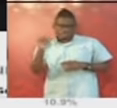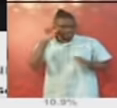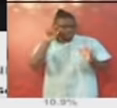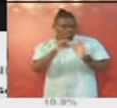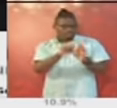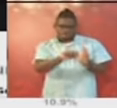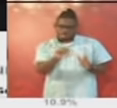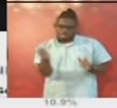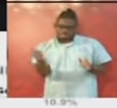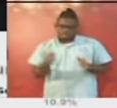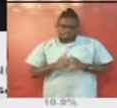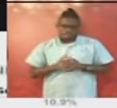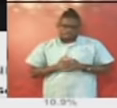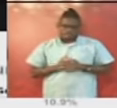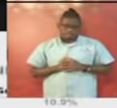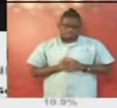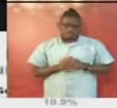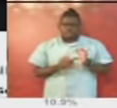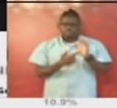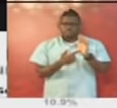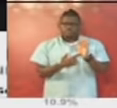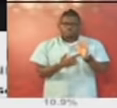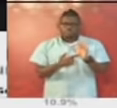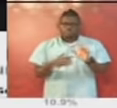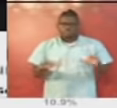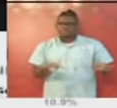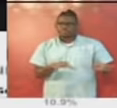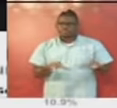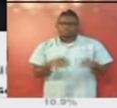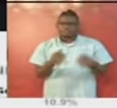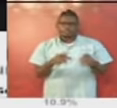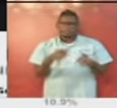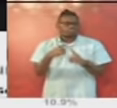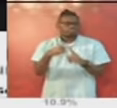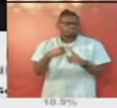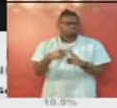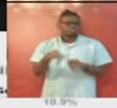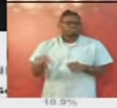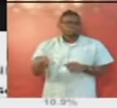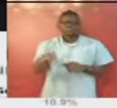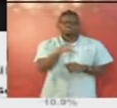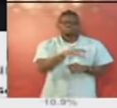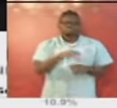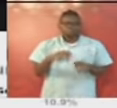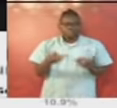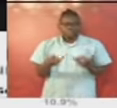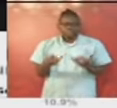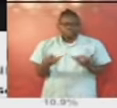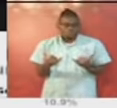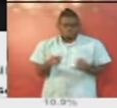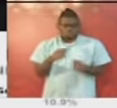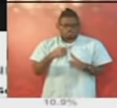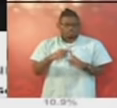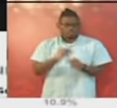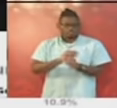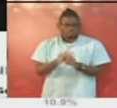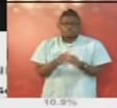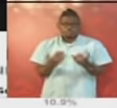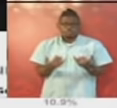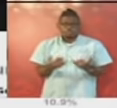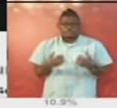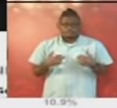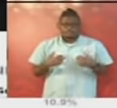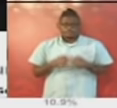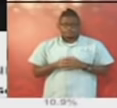breakdown of the active cases that we have spread across the country. And based on the map that I just showed you with the demography